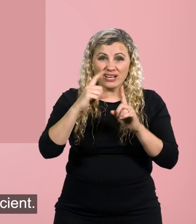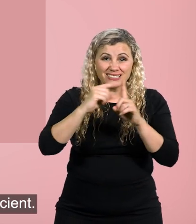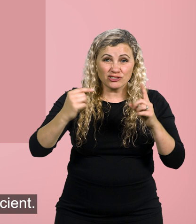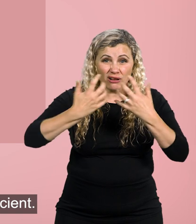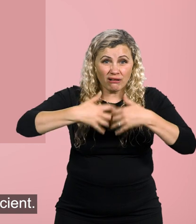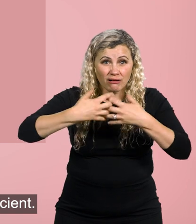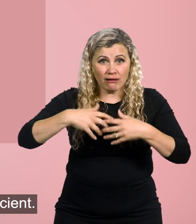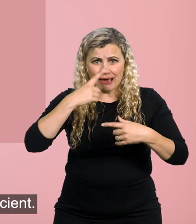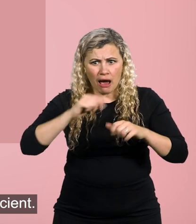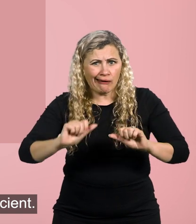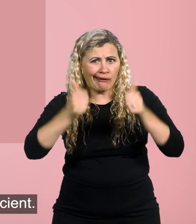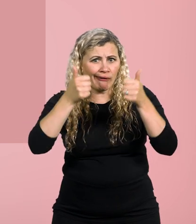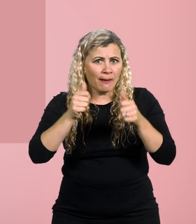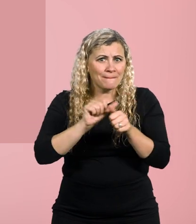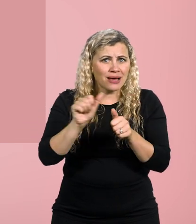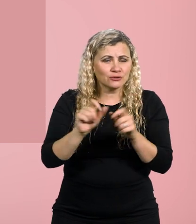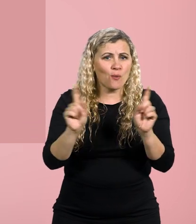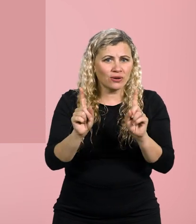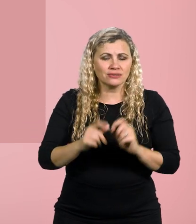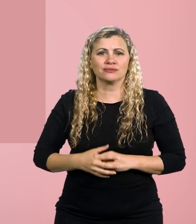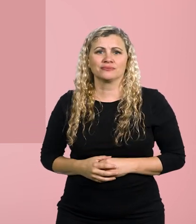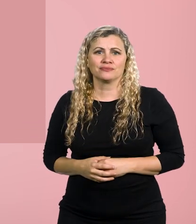to be more efficient